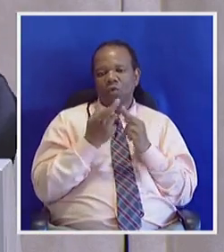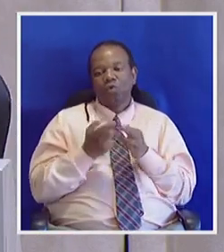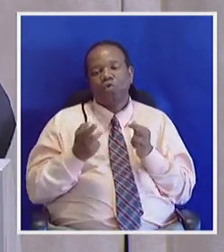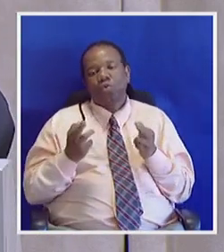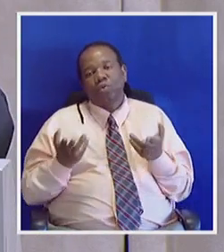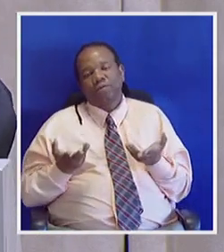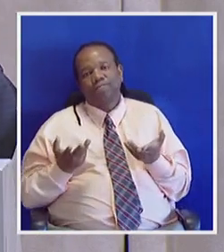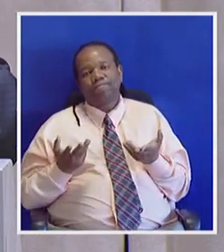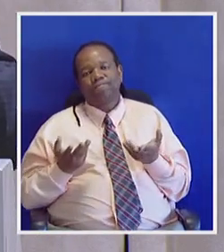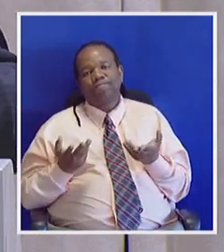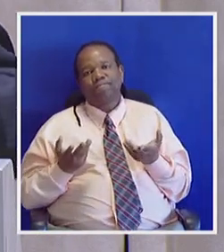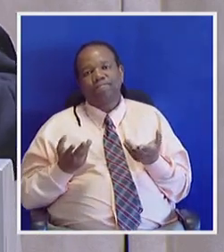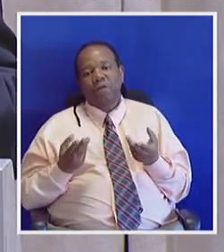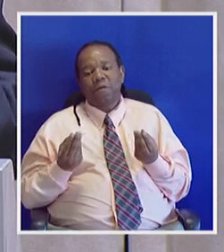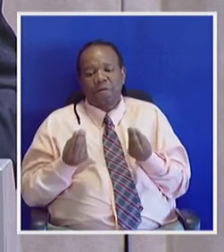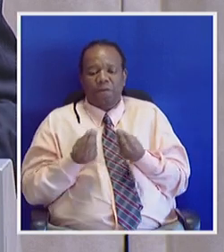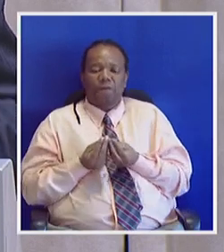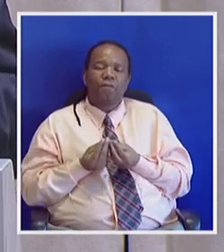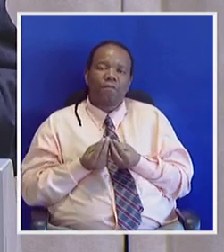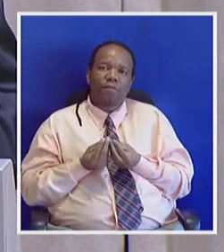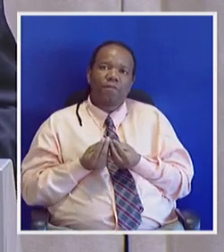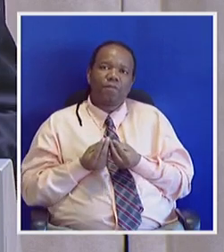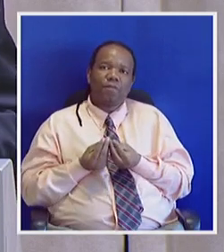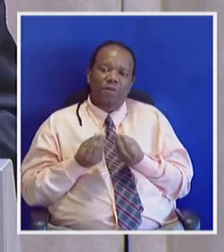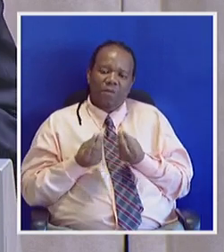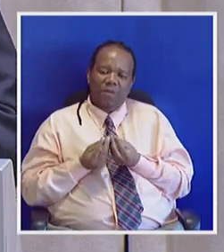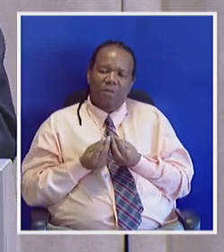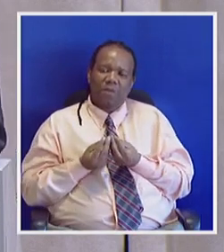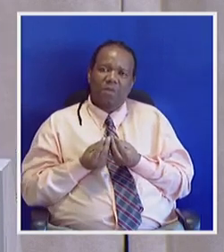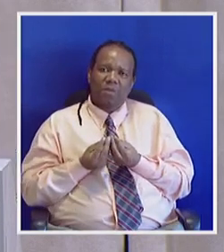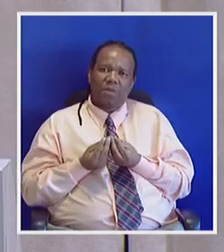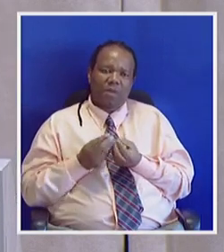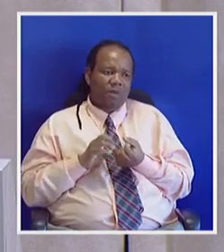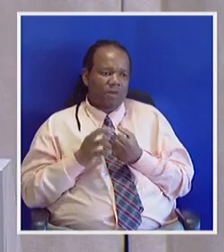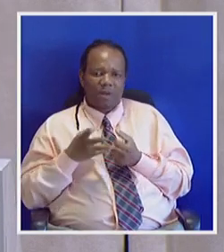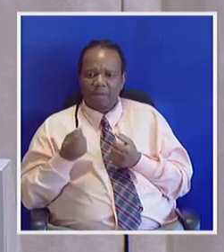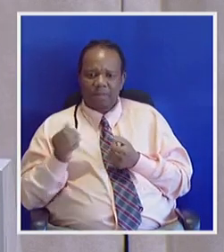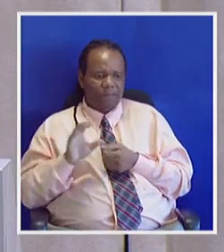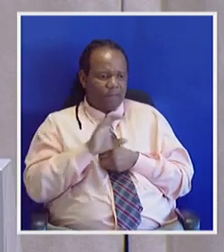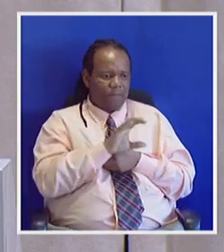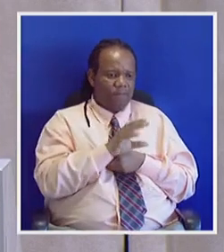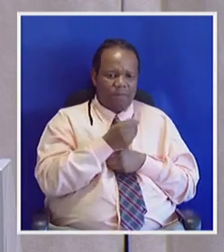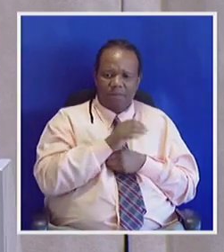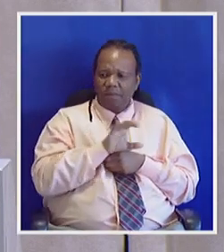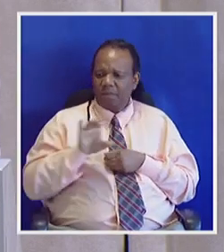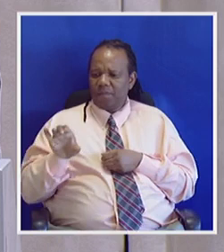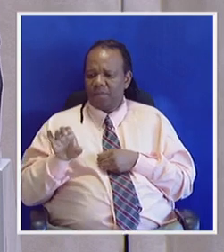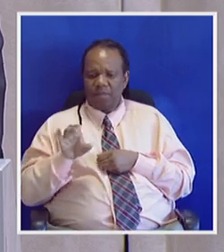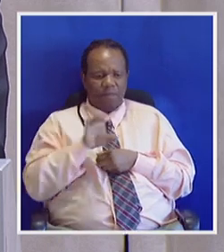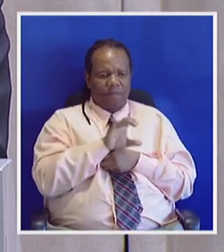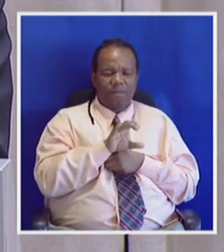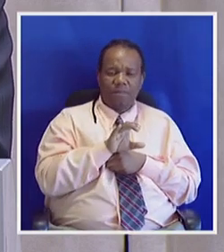resource base is limited, and he's had to try and juggle a lot of balls in the